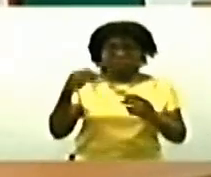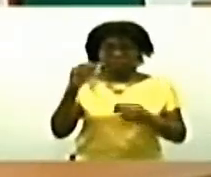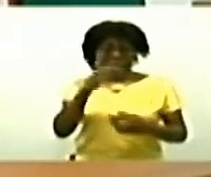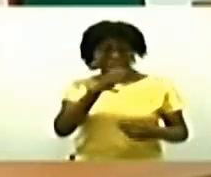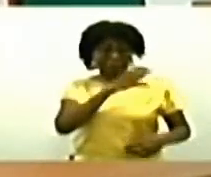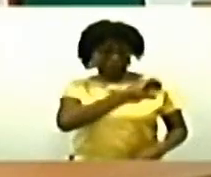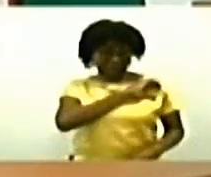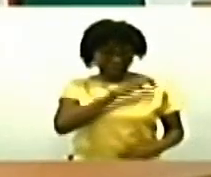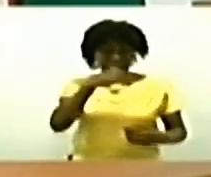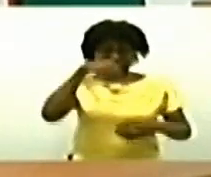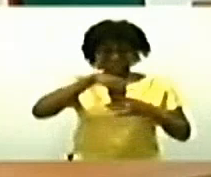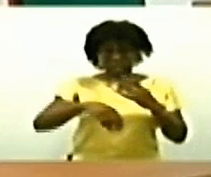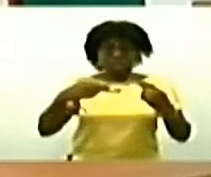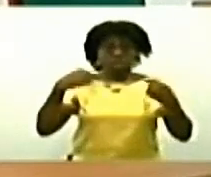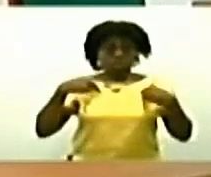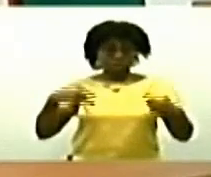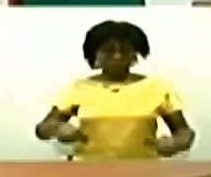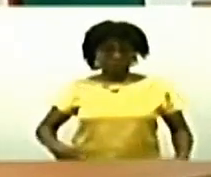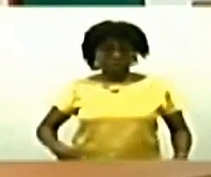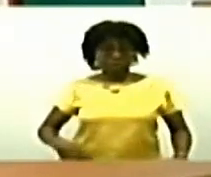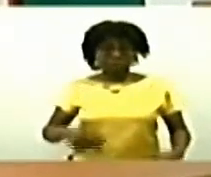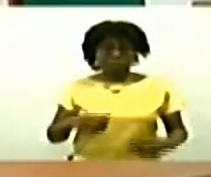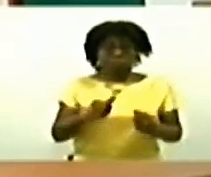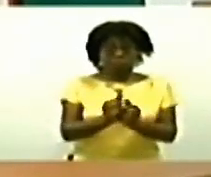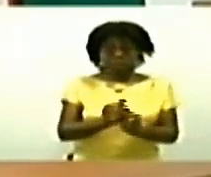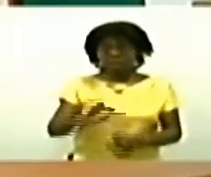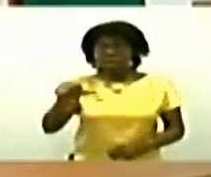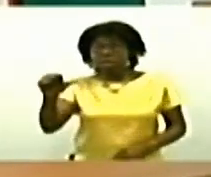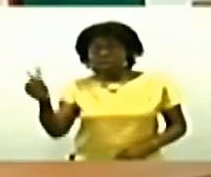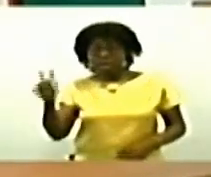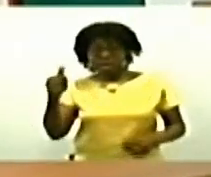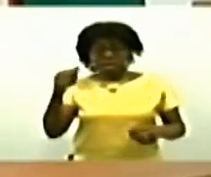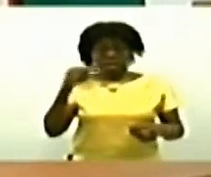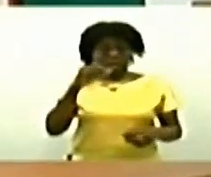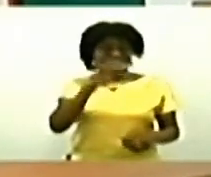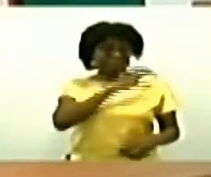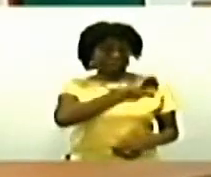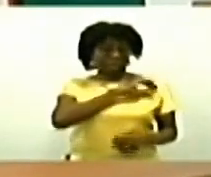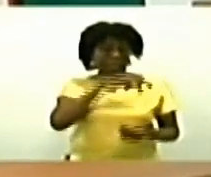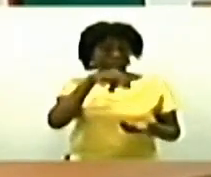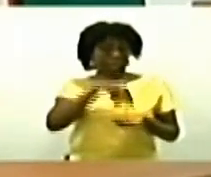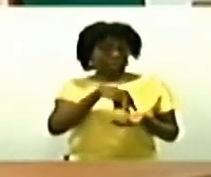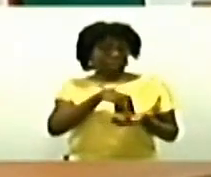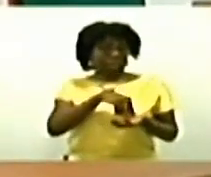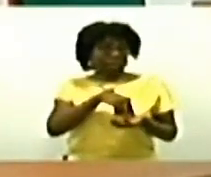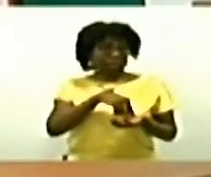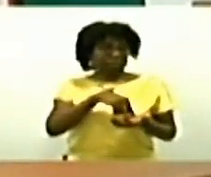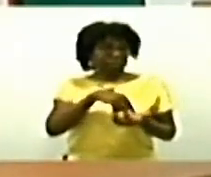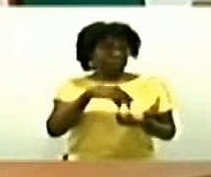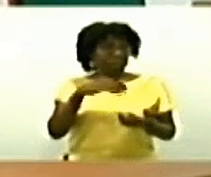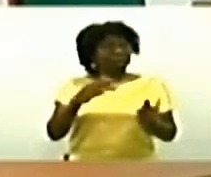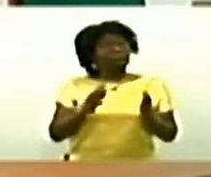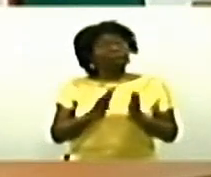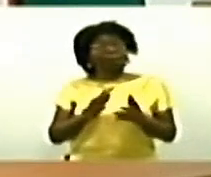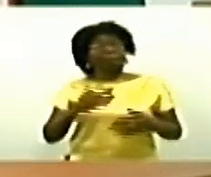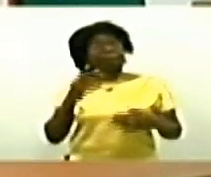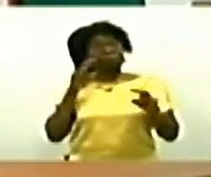uniform with another police officer standing by as part of the happy audience.